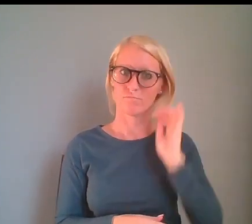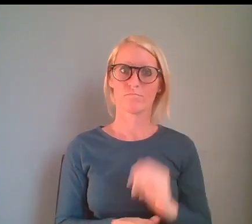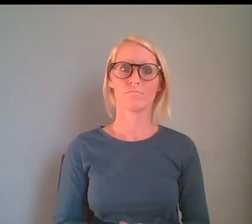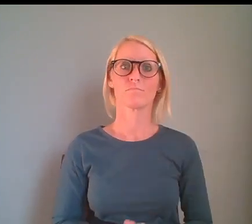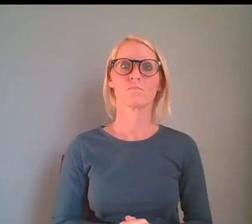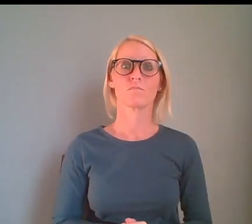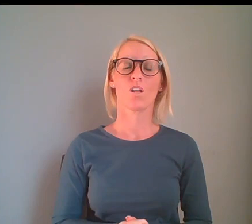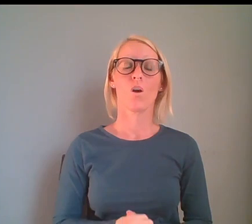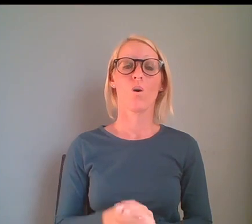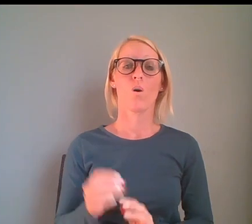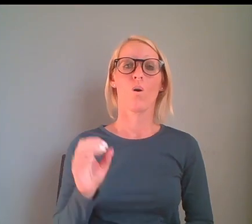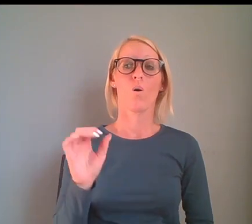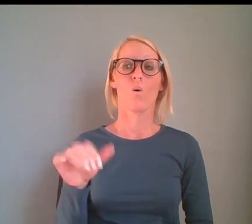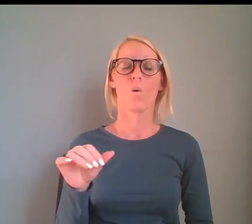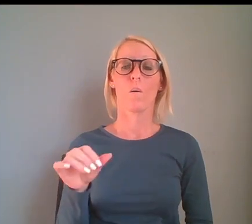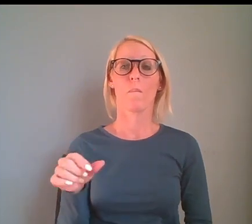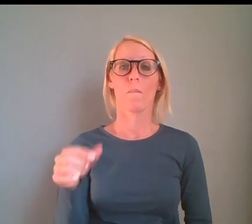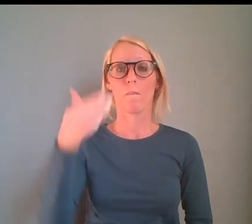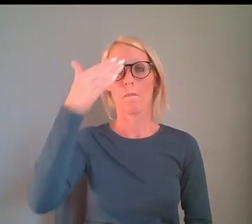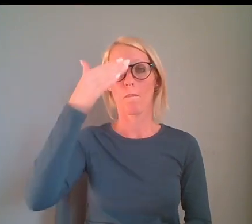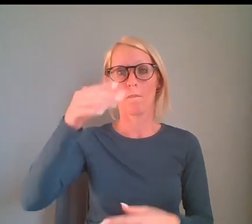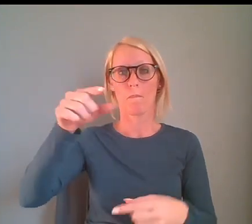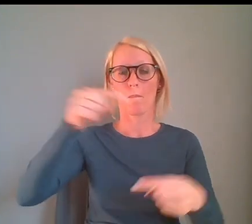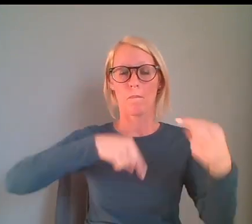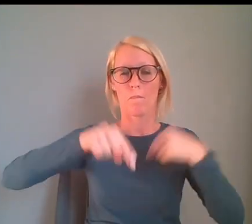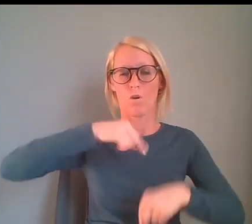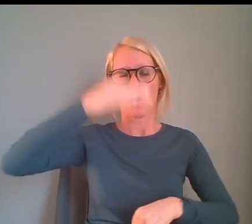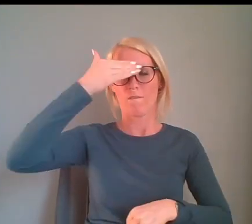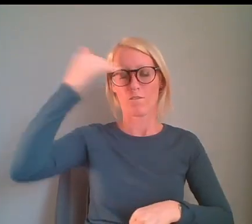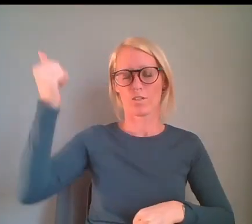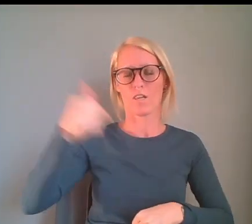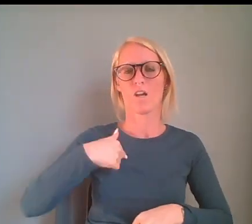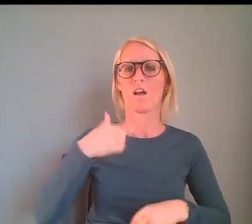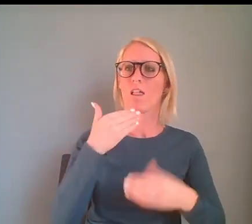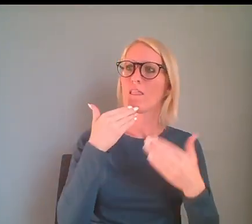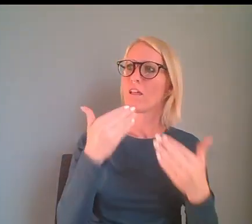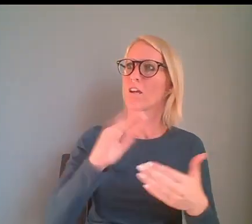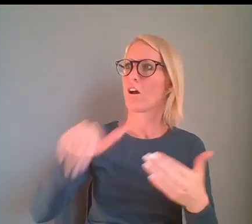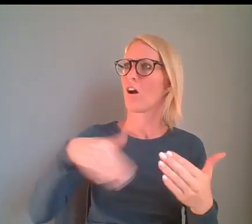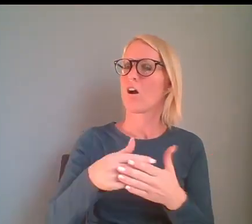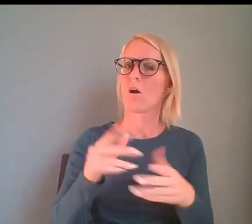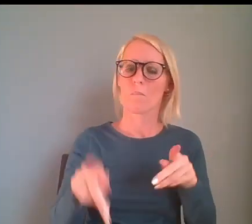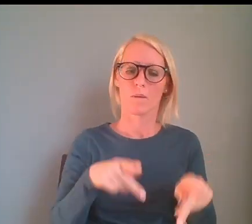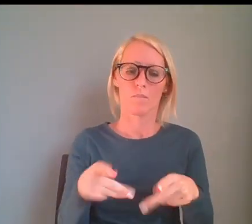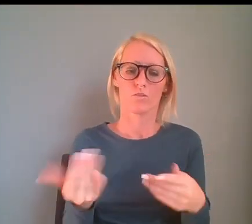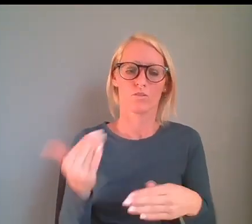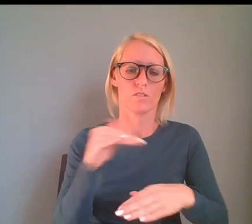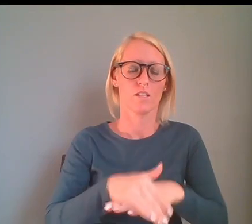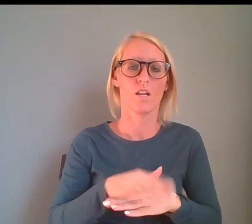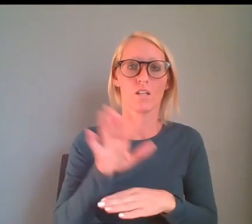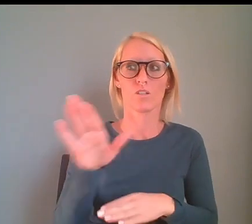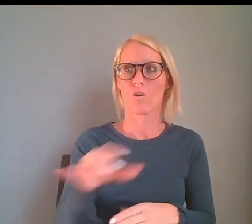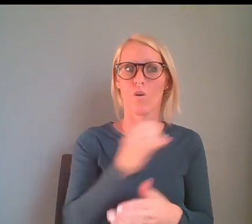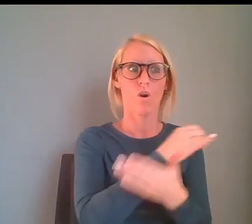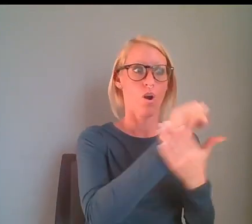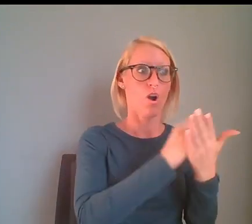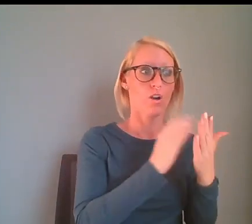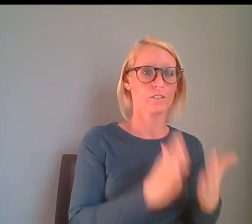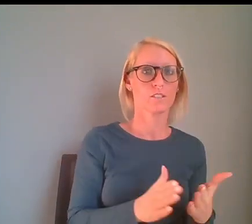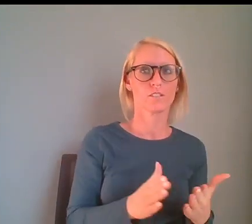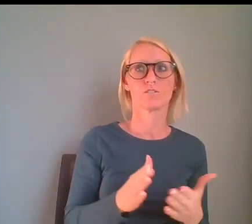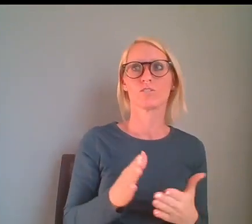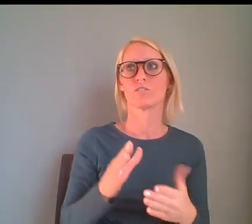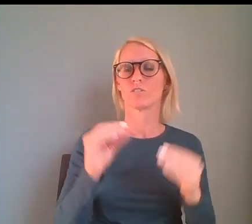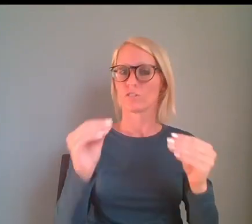before I forget, there's a lot of other people that I would really like to thank tonight for making this happen. It's your art teachers, Janet Potts and